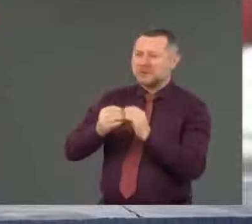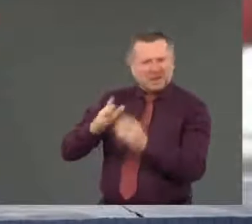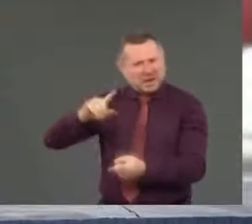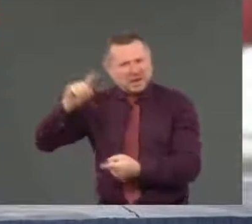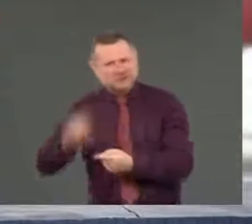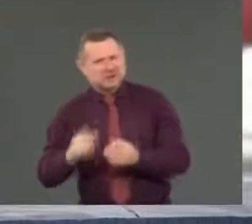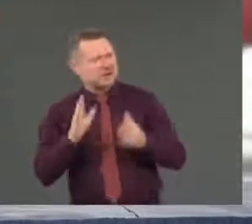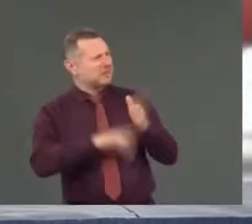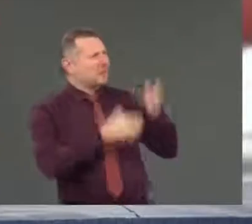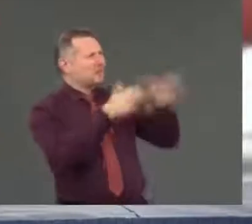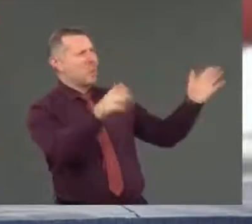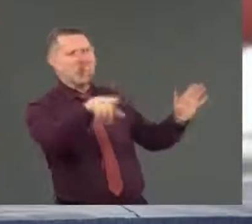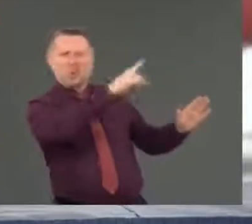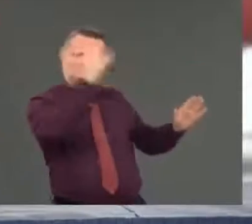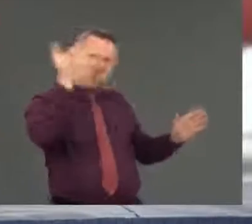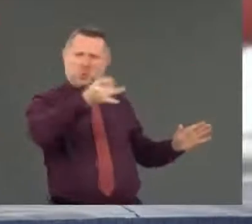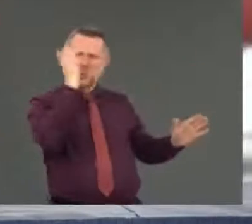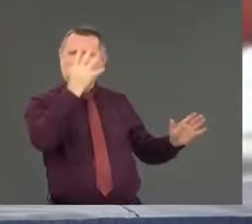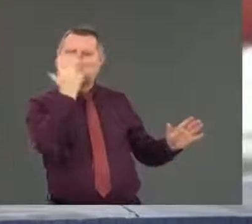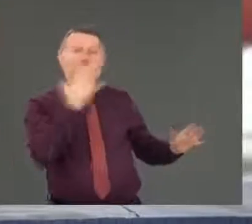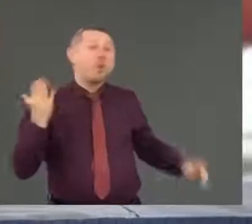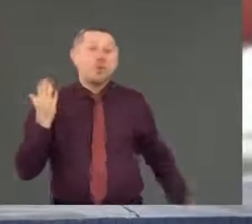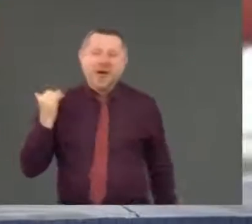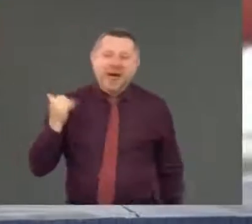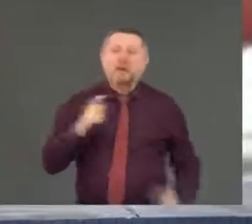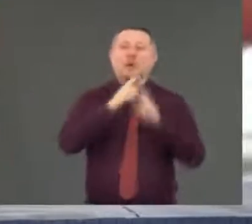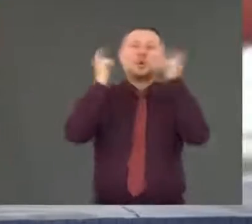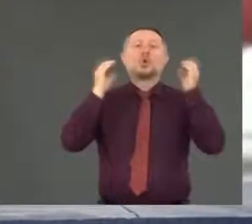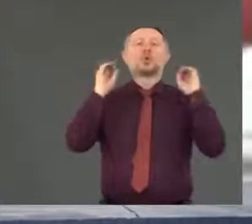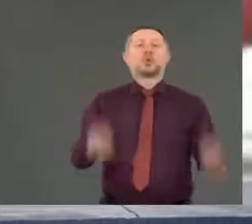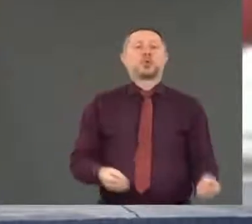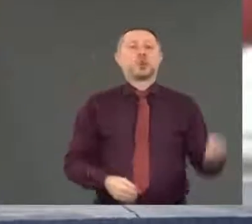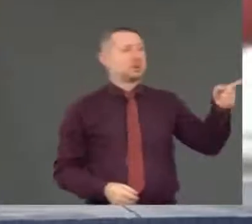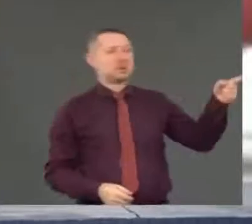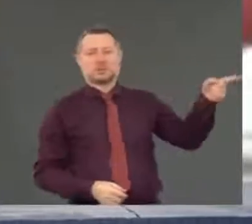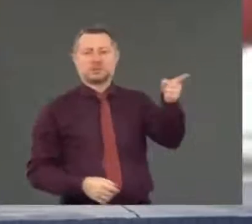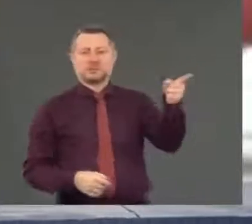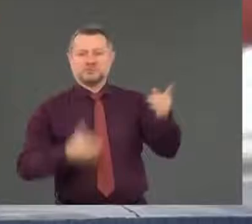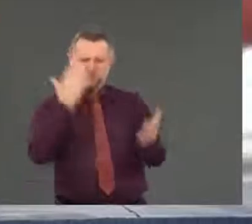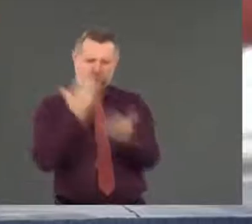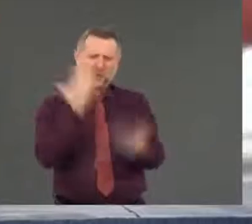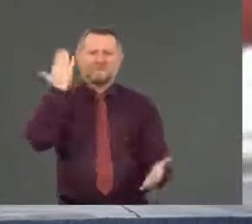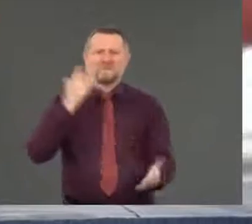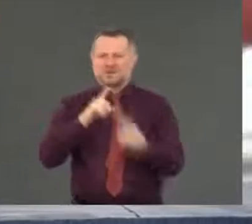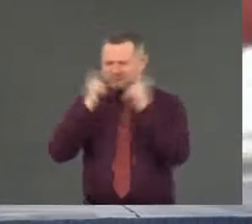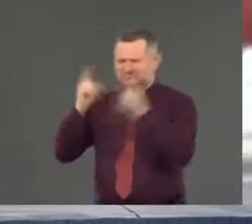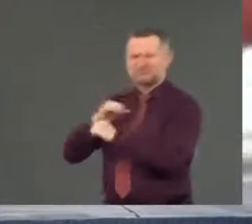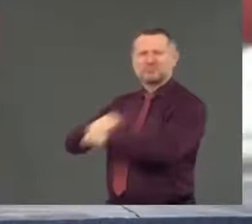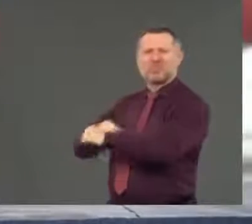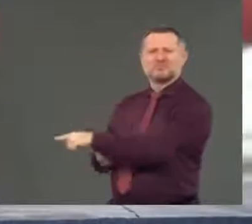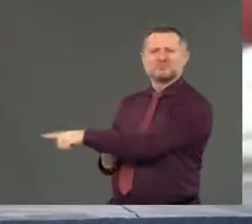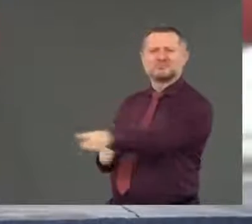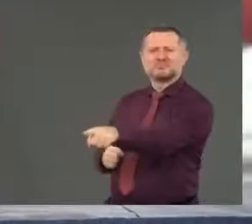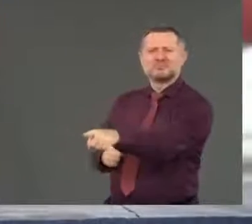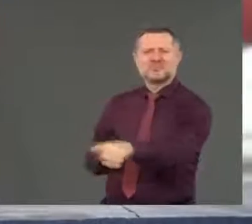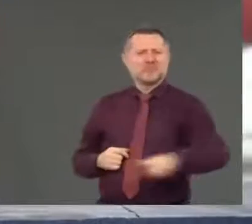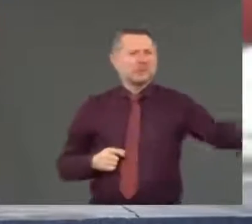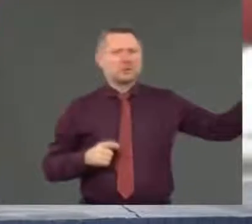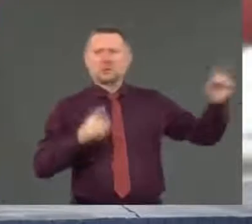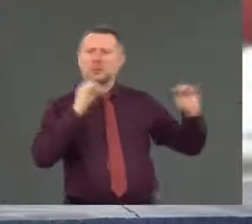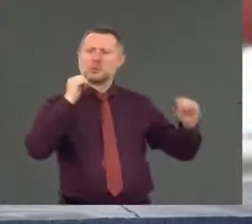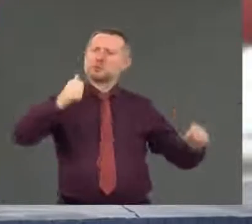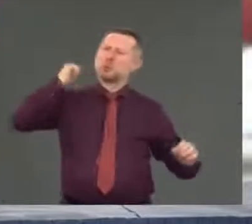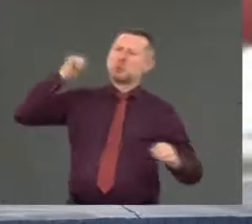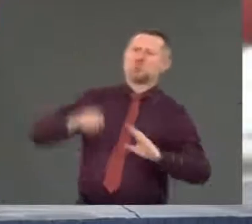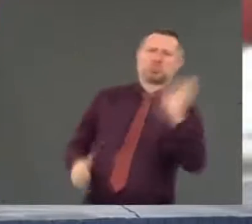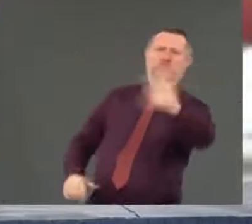general population because they use the PPE. It works. Why you wouldn't use it,